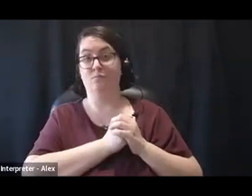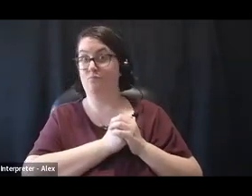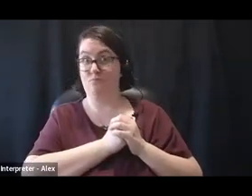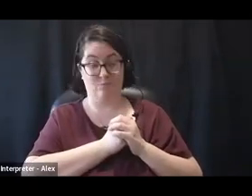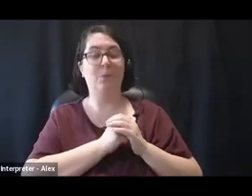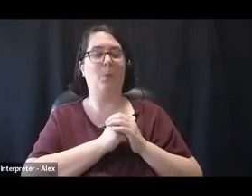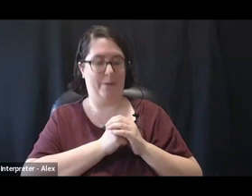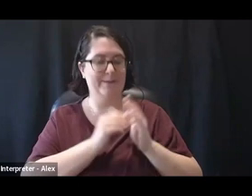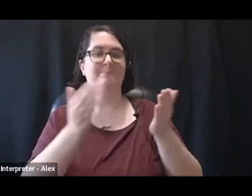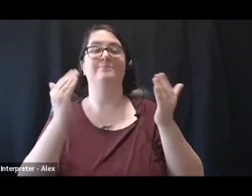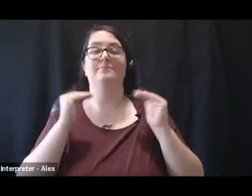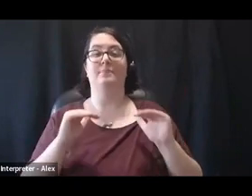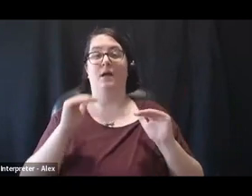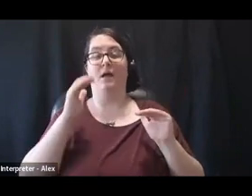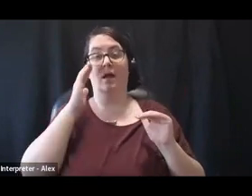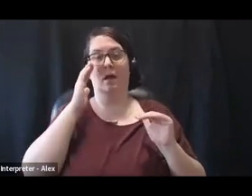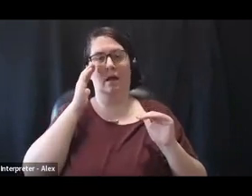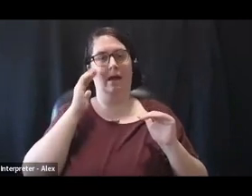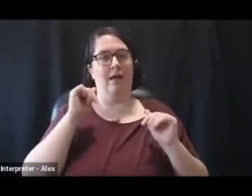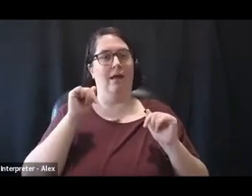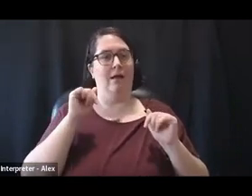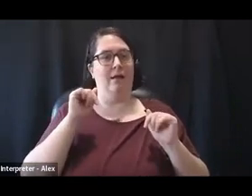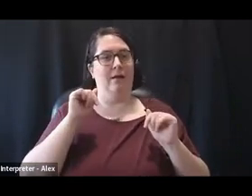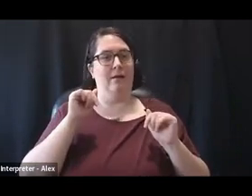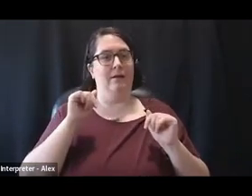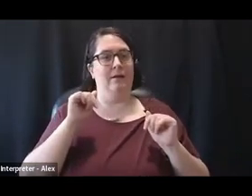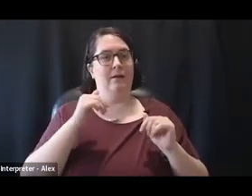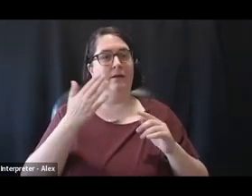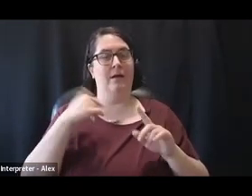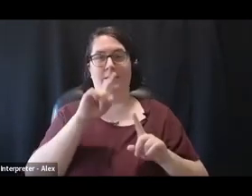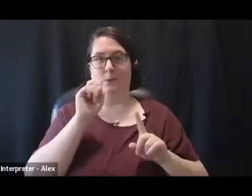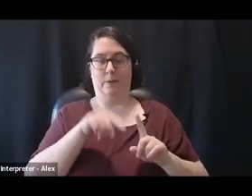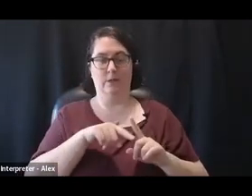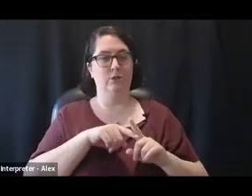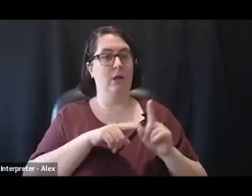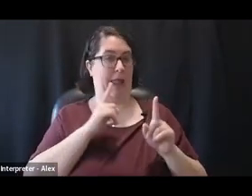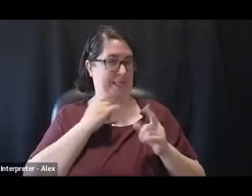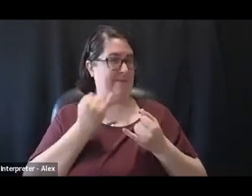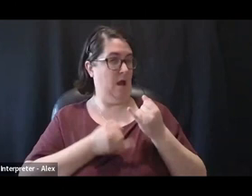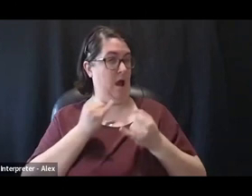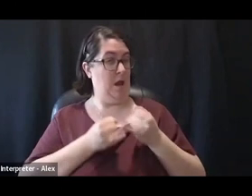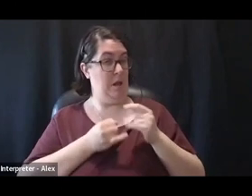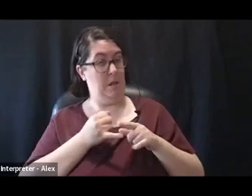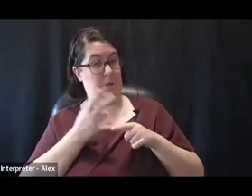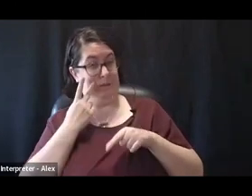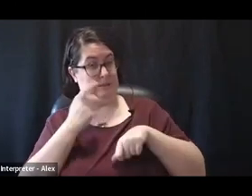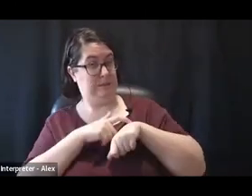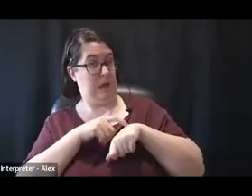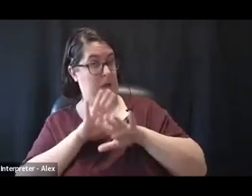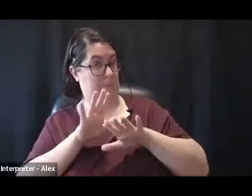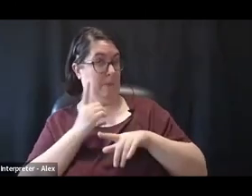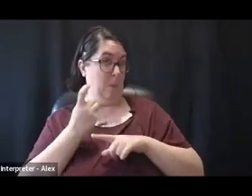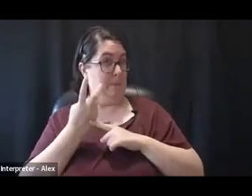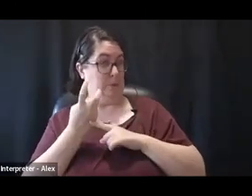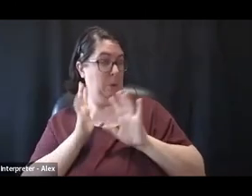Then I suggest we go to our next question, maybe our final question, maybe we have the time for one or